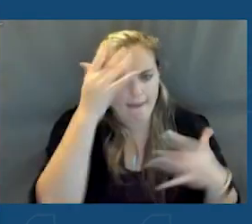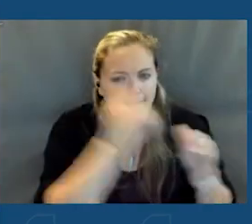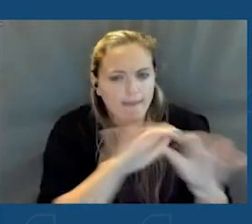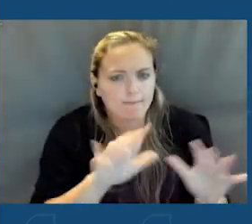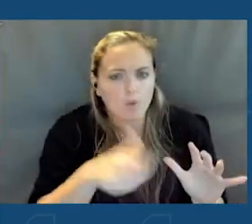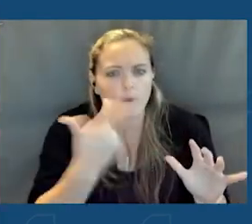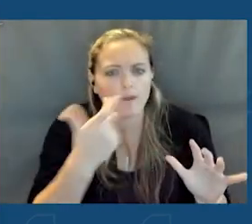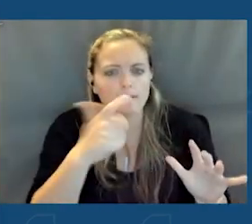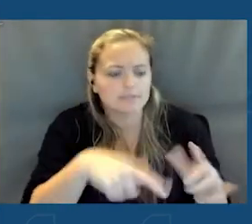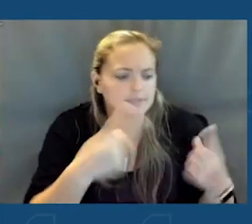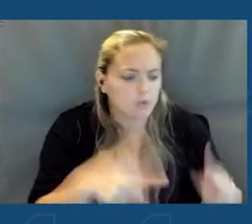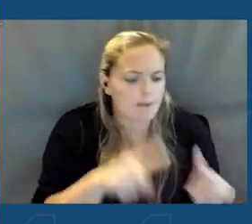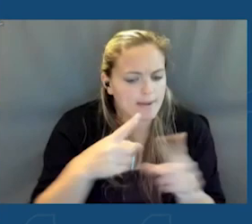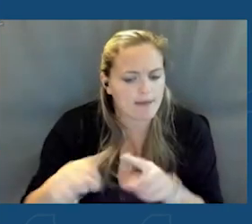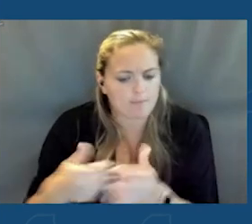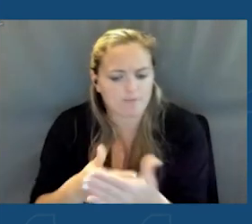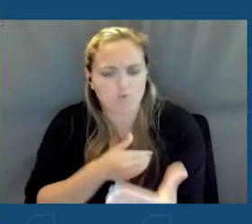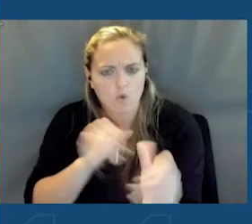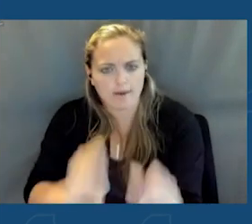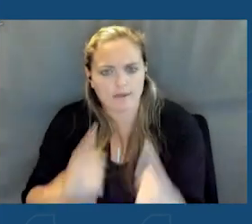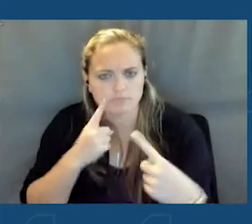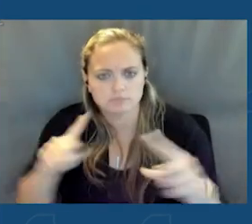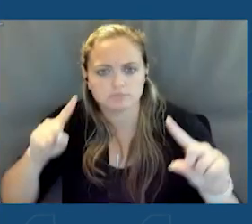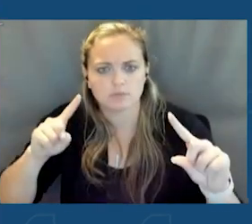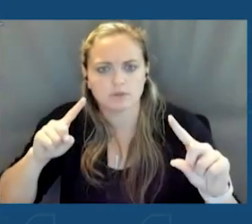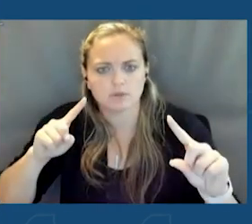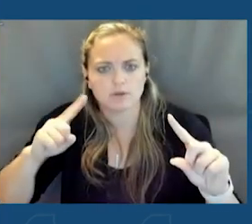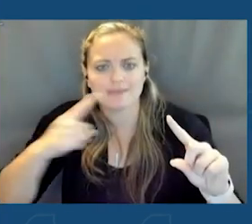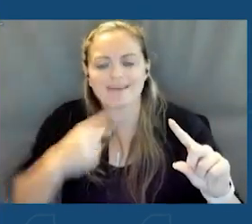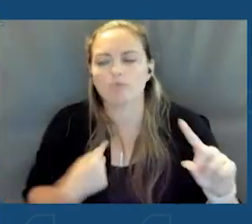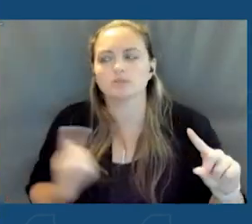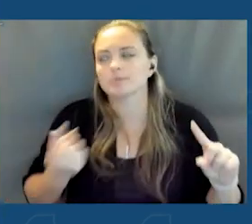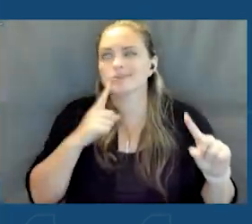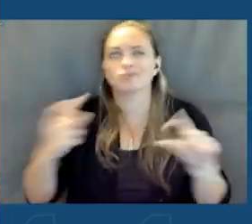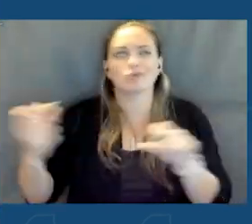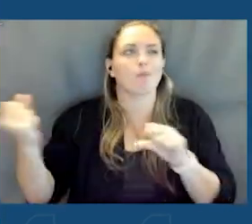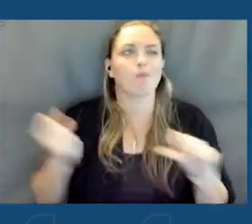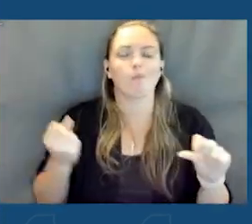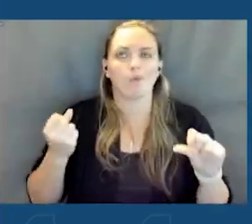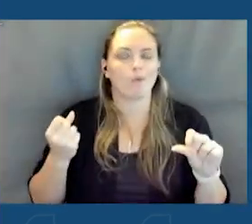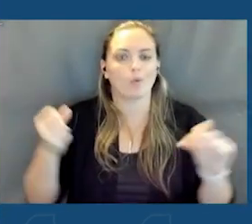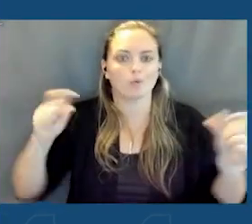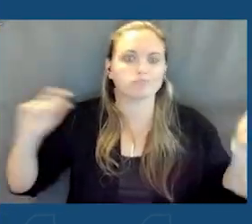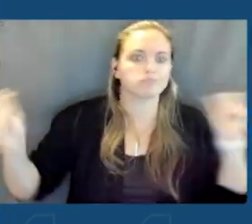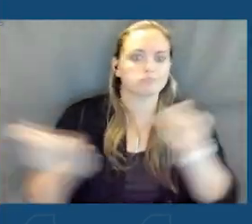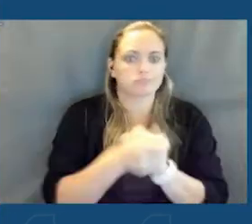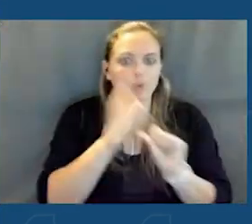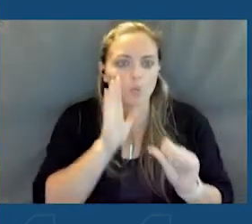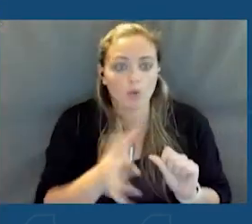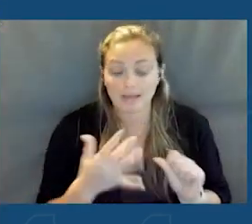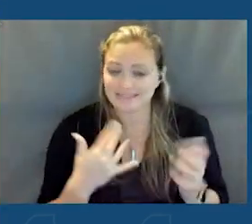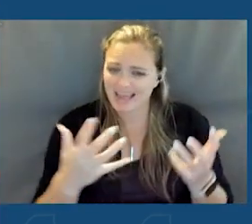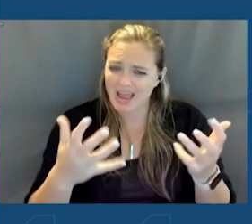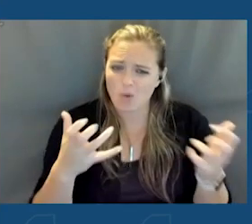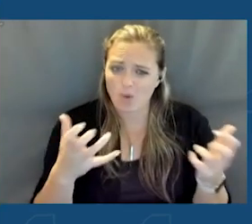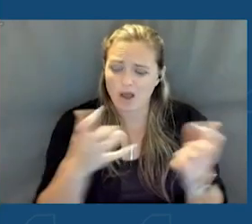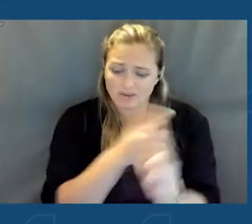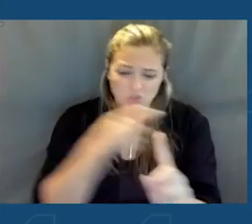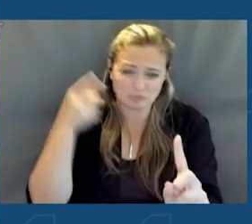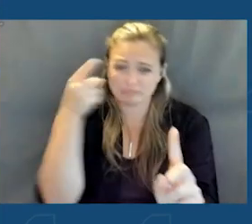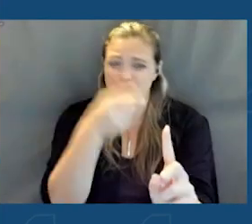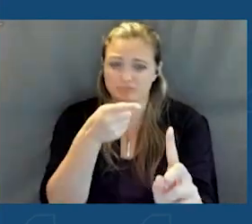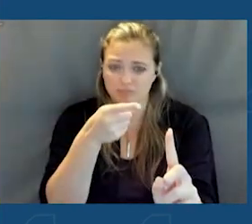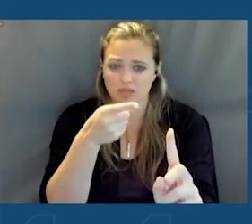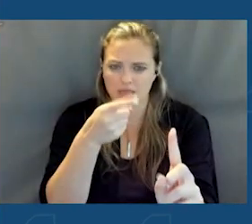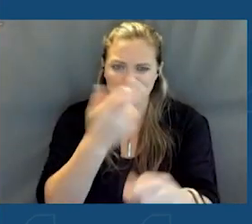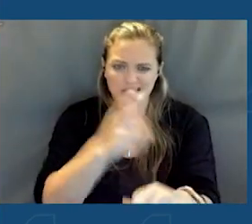to happen? I said, give me something that is truly, truly bold and transformative, because I want to send a message around the nation